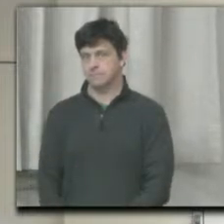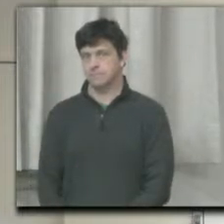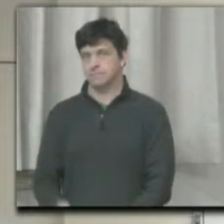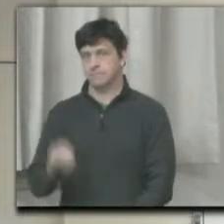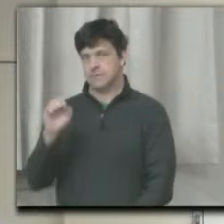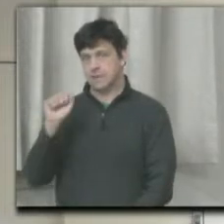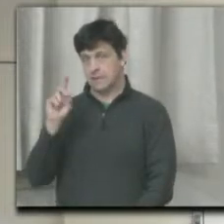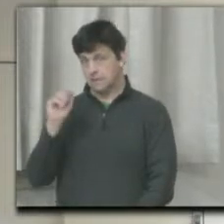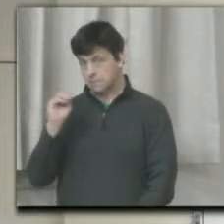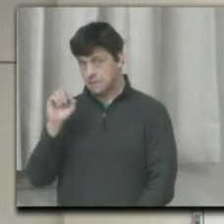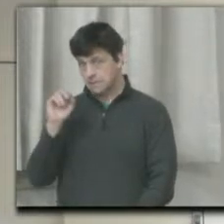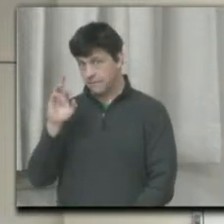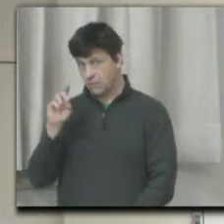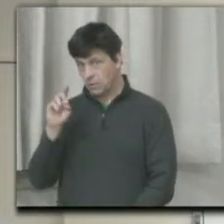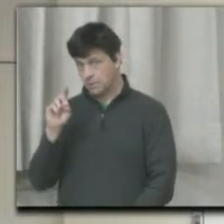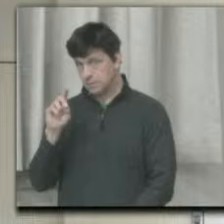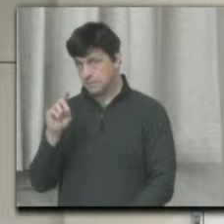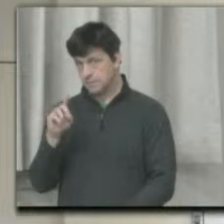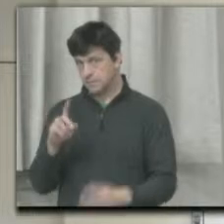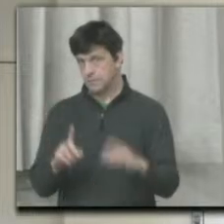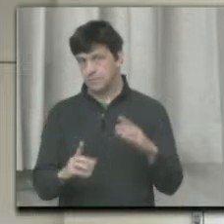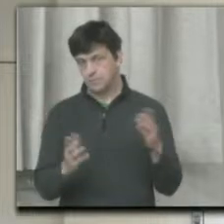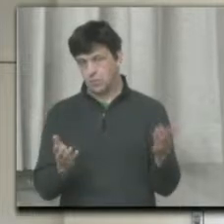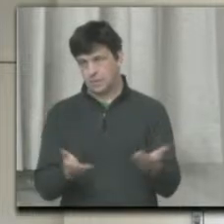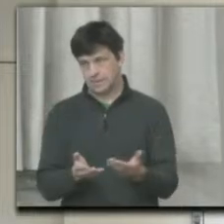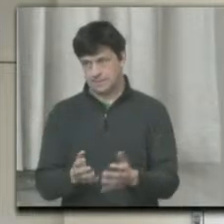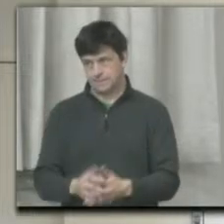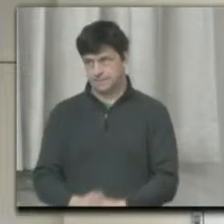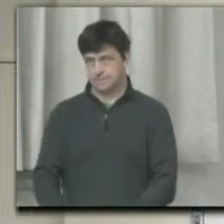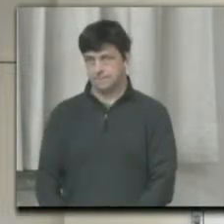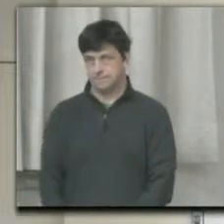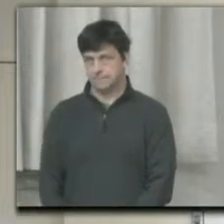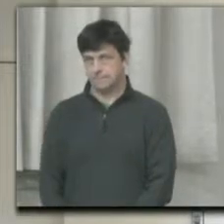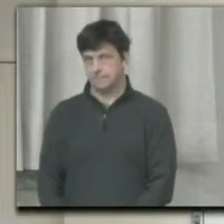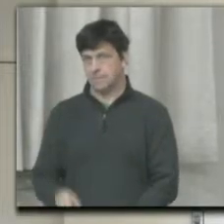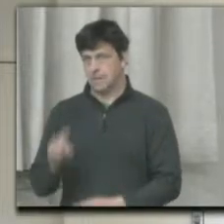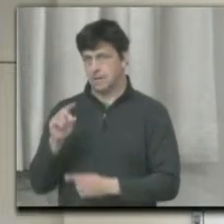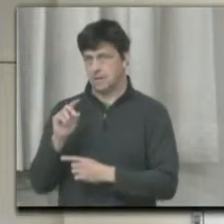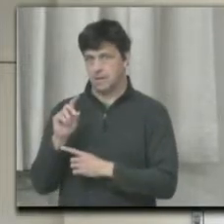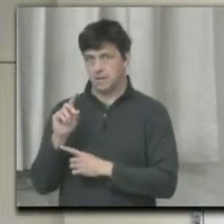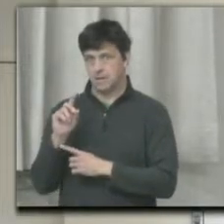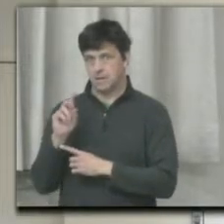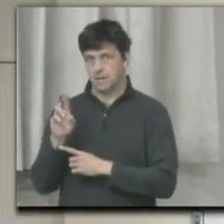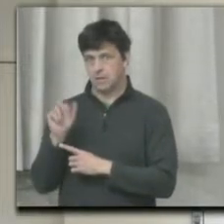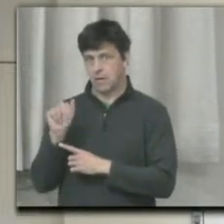Mrs. Adam Stafford? Present, thank you. Dr. Anderful?